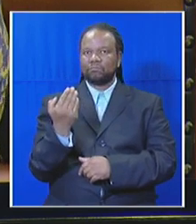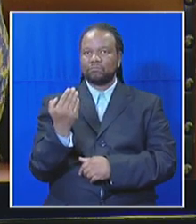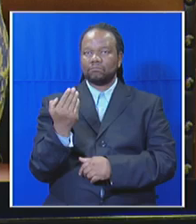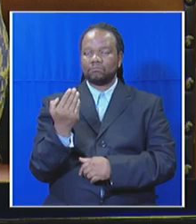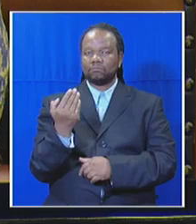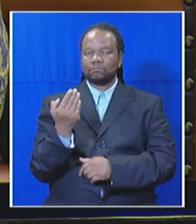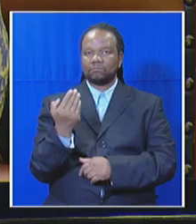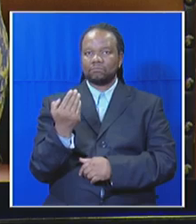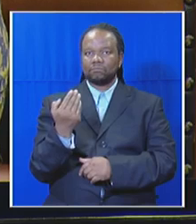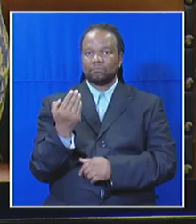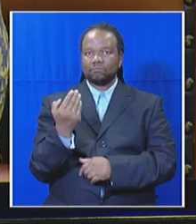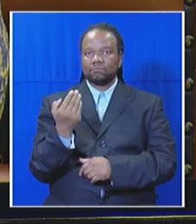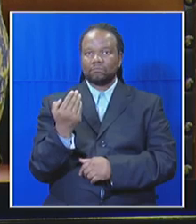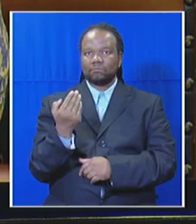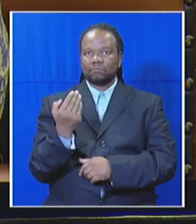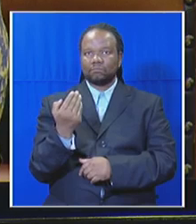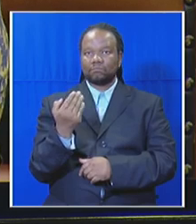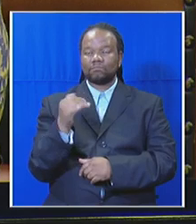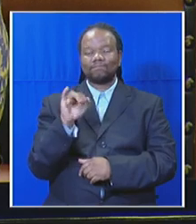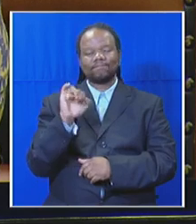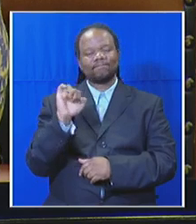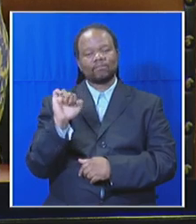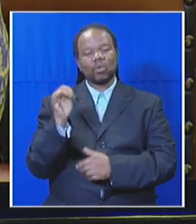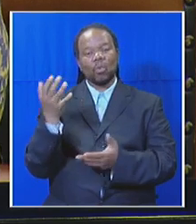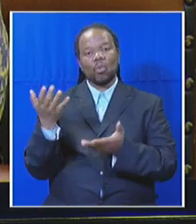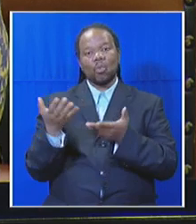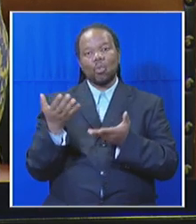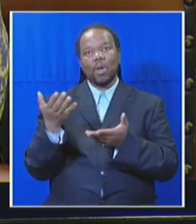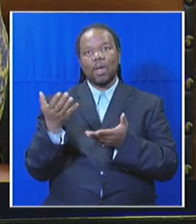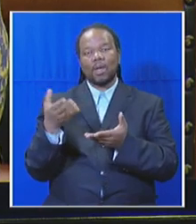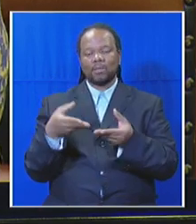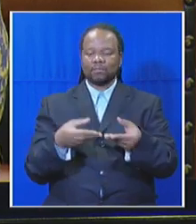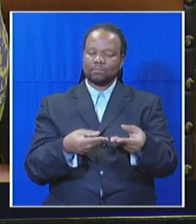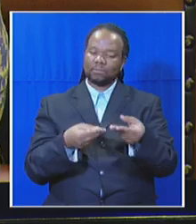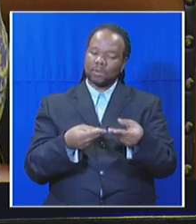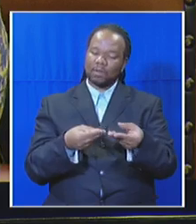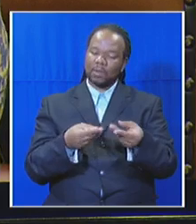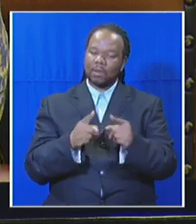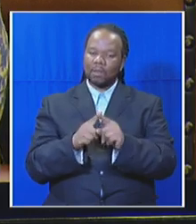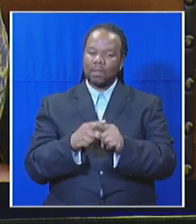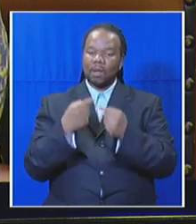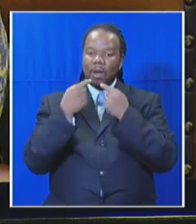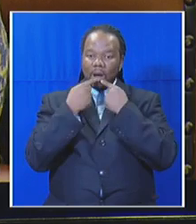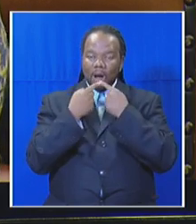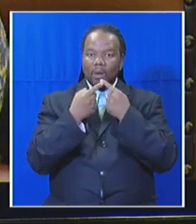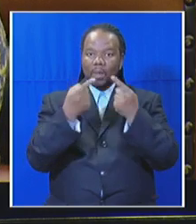contained in the document, announcements, tablings, and committee